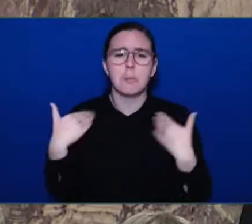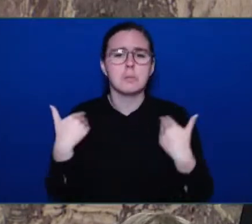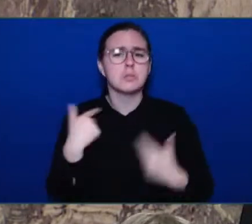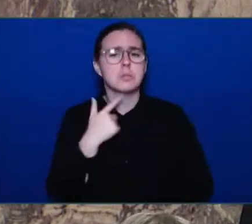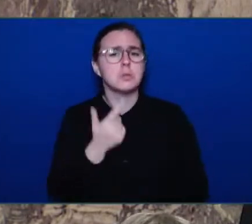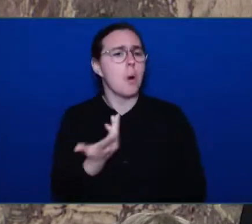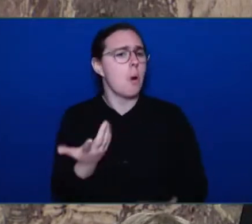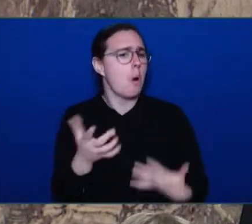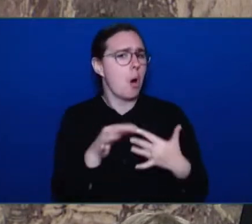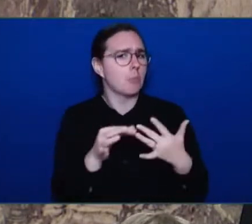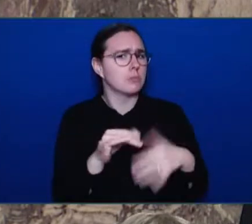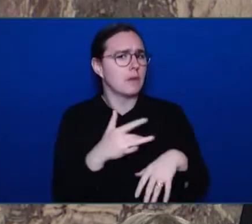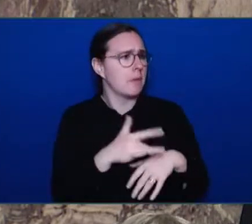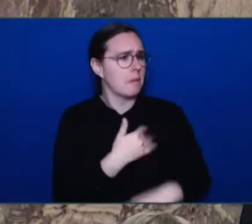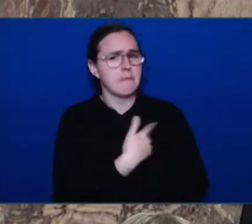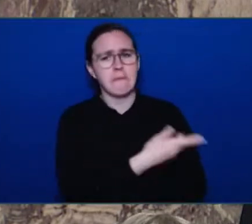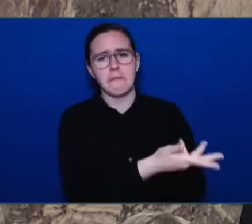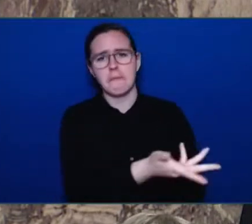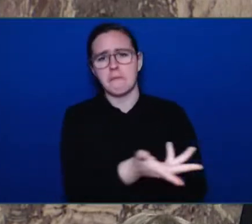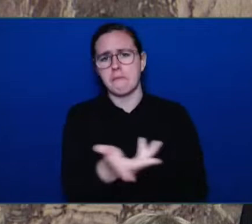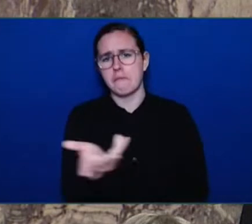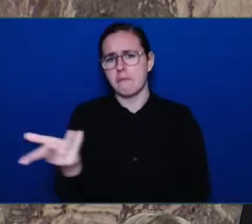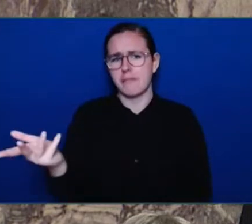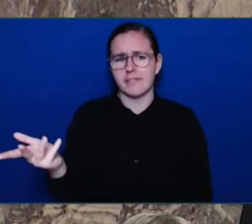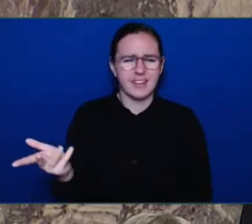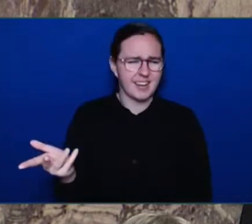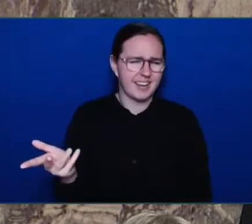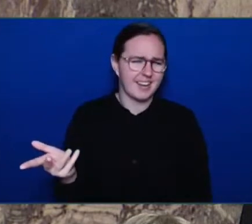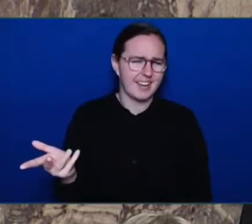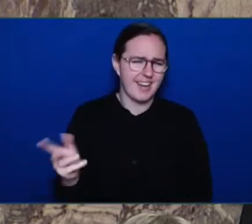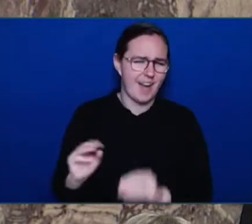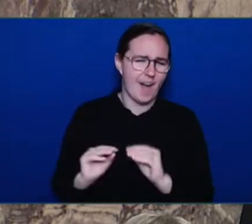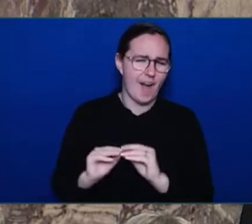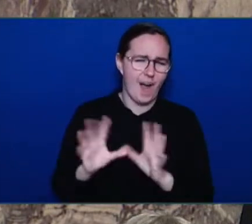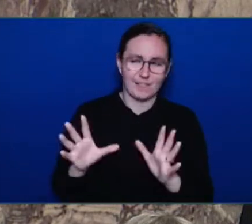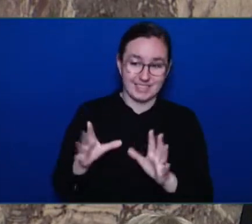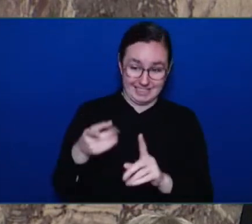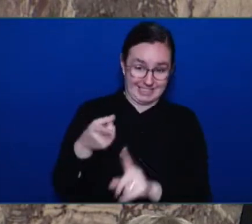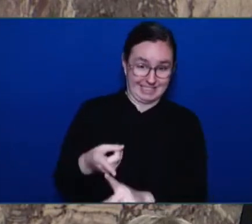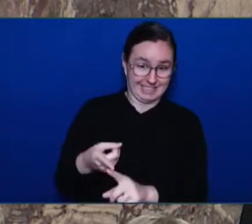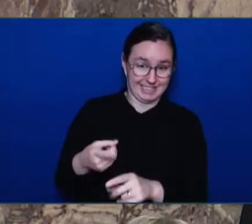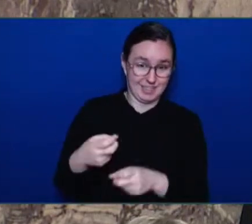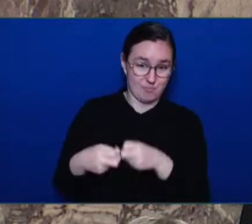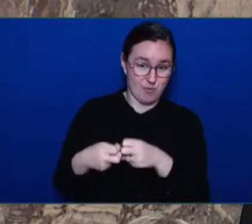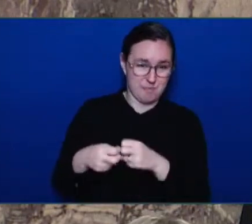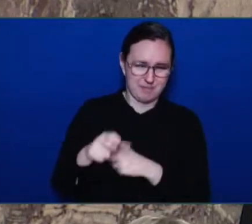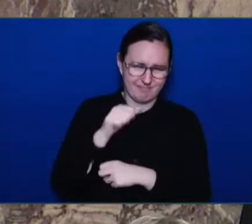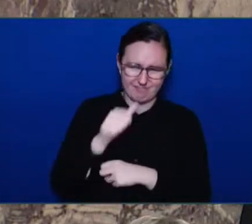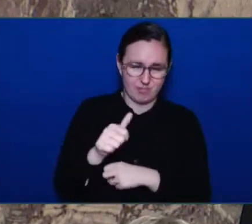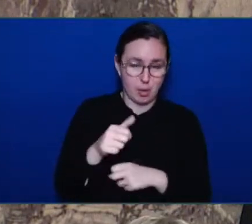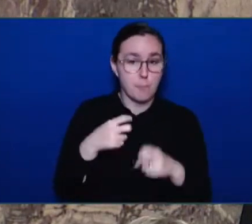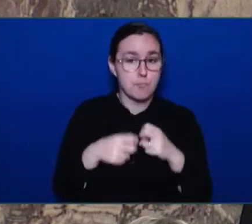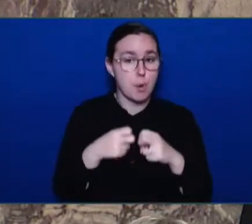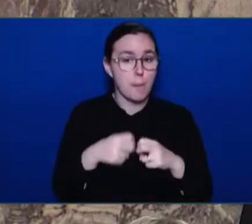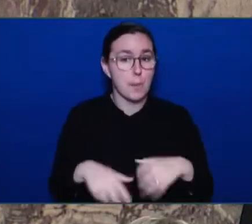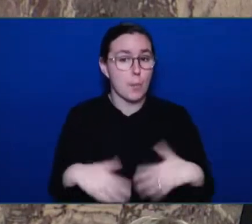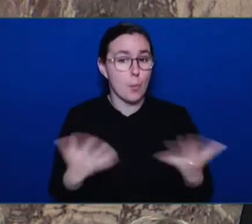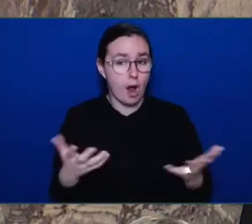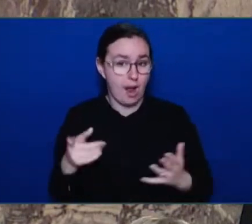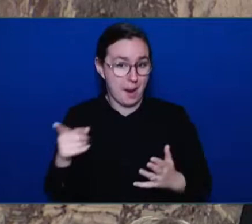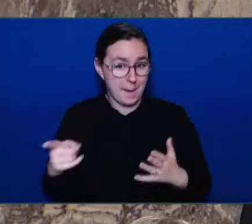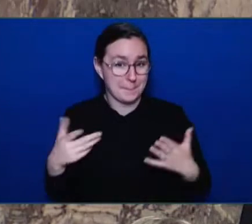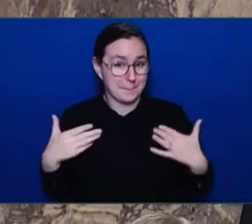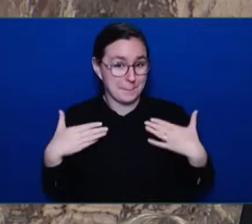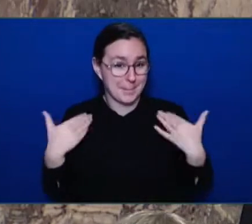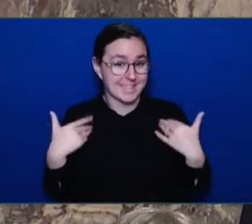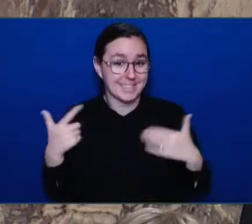that's not the problem. The problem is that this minister is at that same table and not doing anything, not even doing her job.